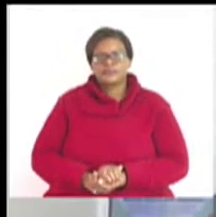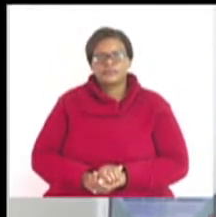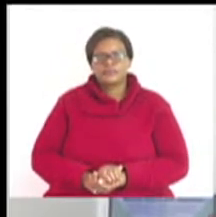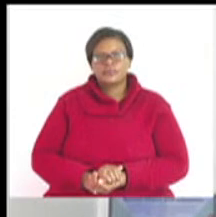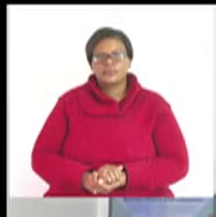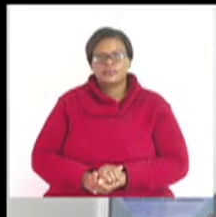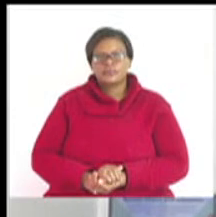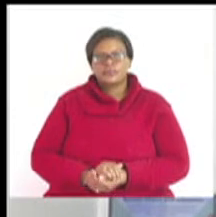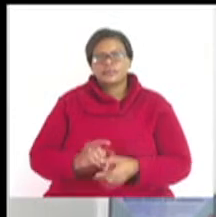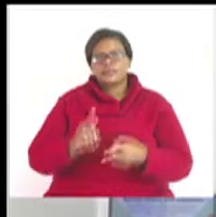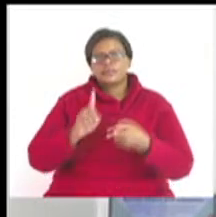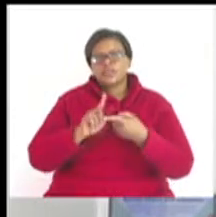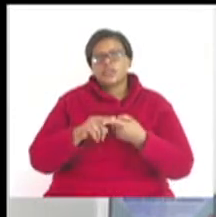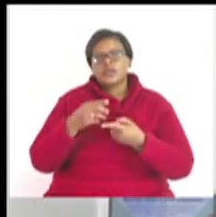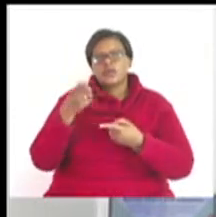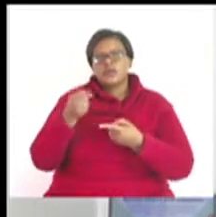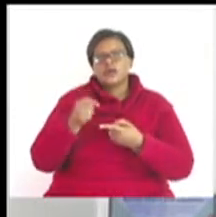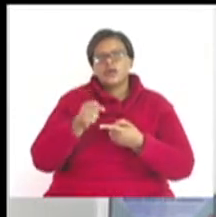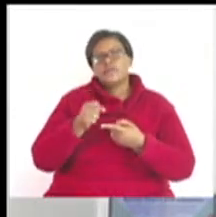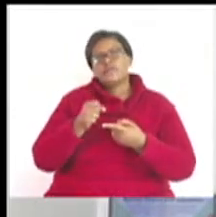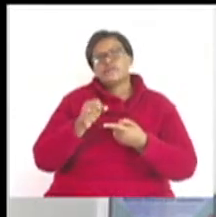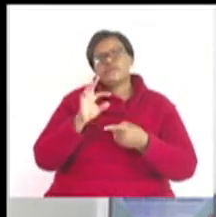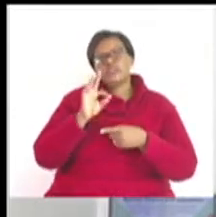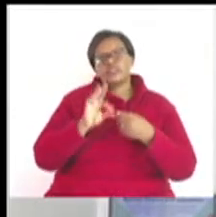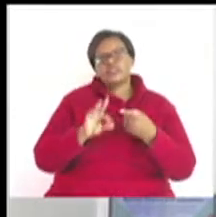We did factors.